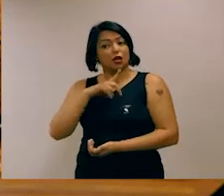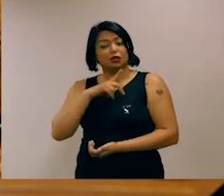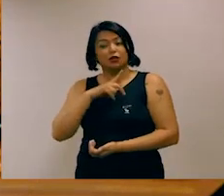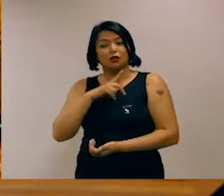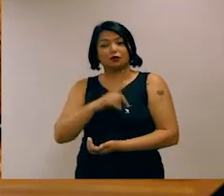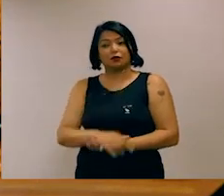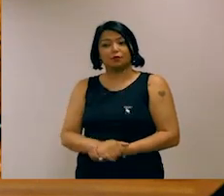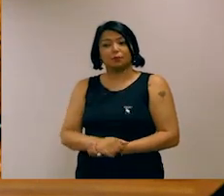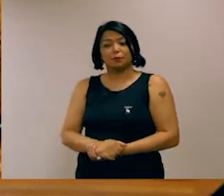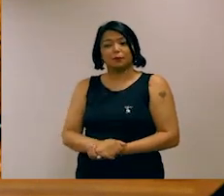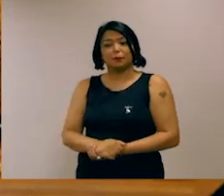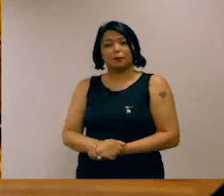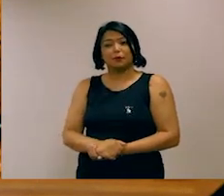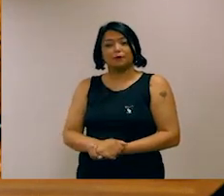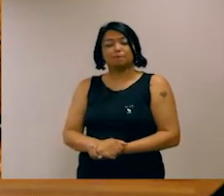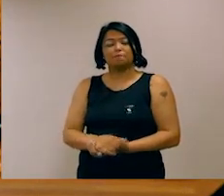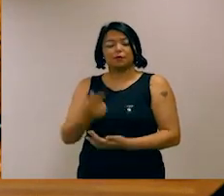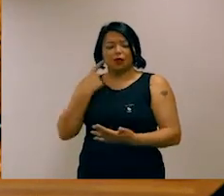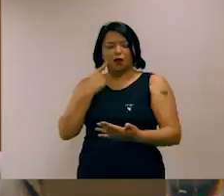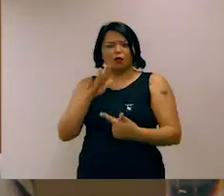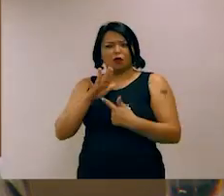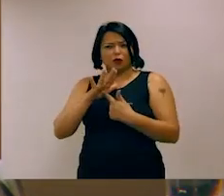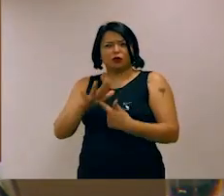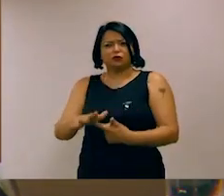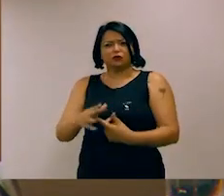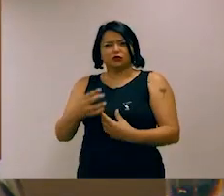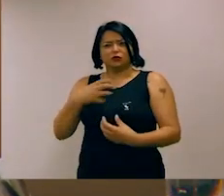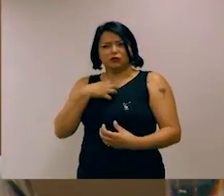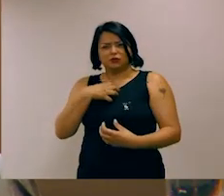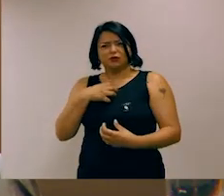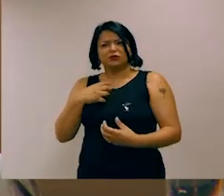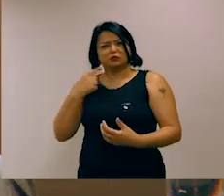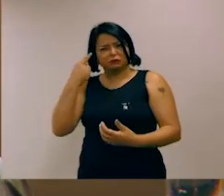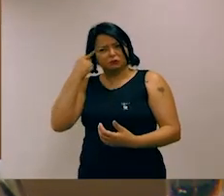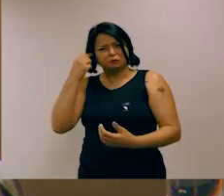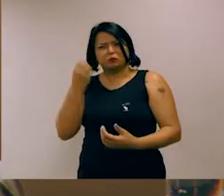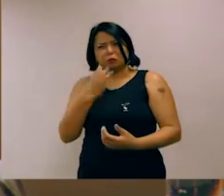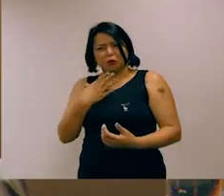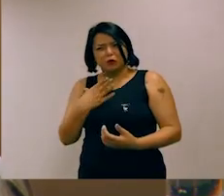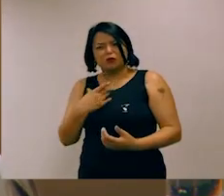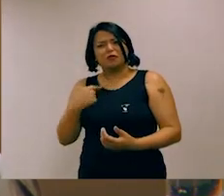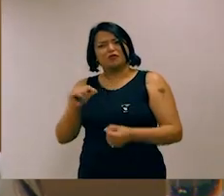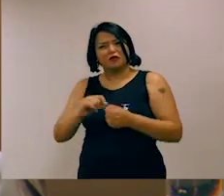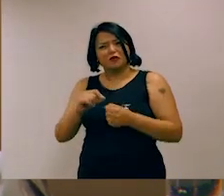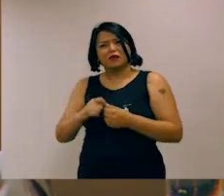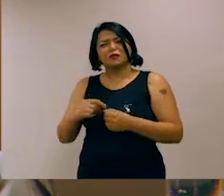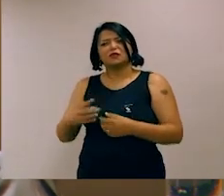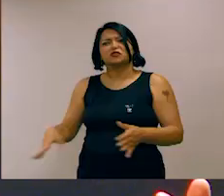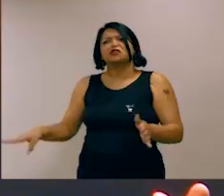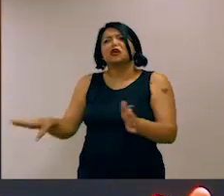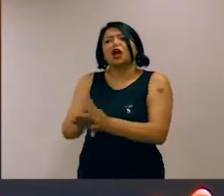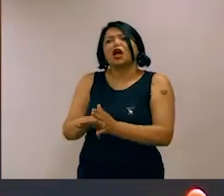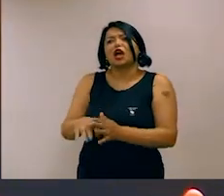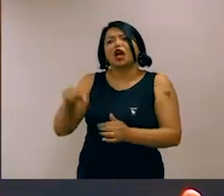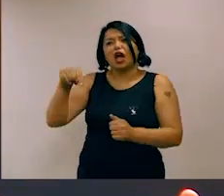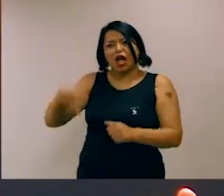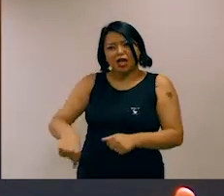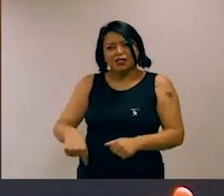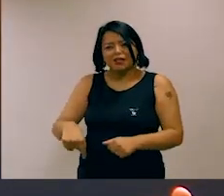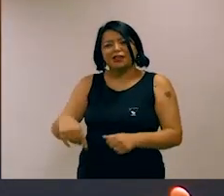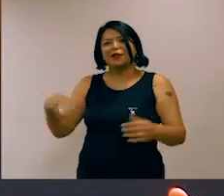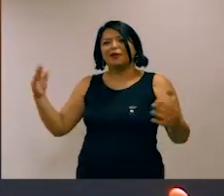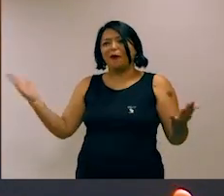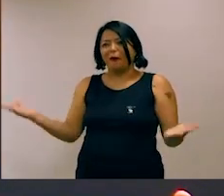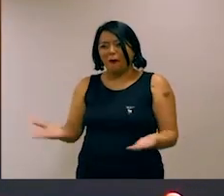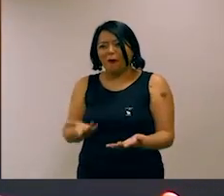of Dan's book. That's actually what got me into this field, Dan Ariely's books. So great. So I'd like to thank you very